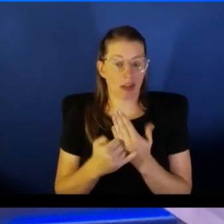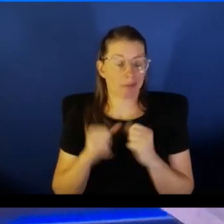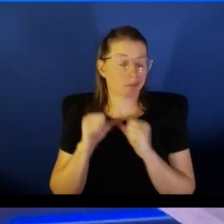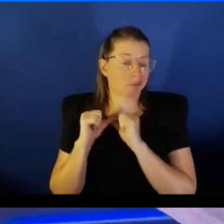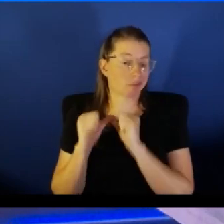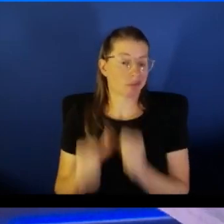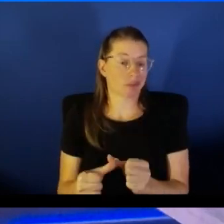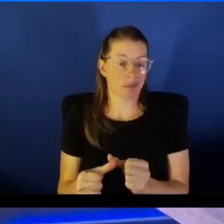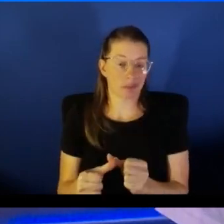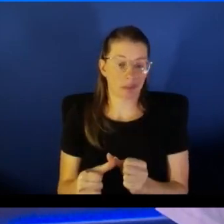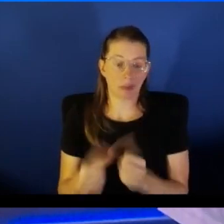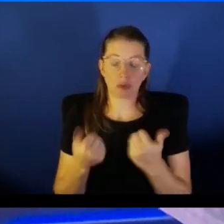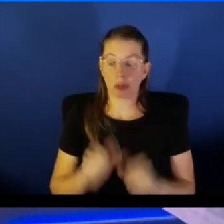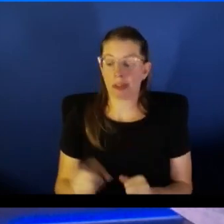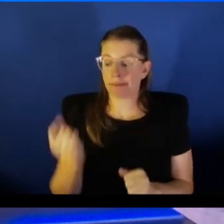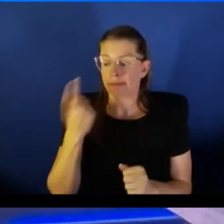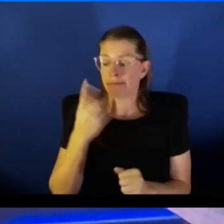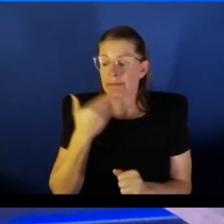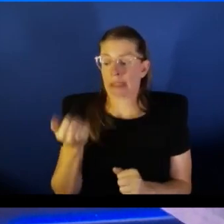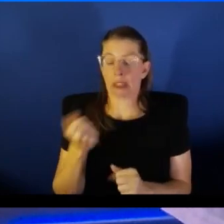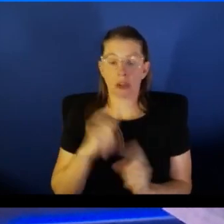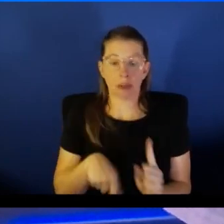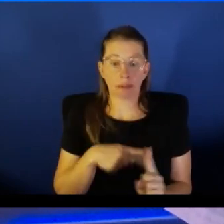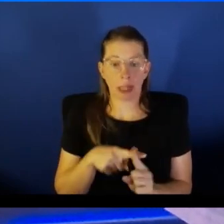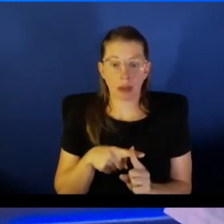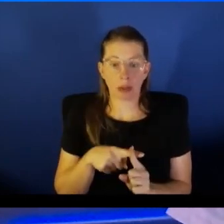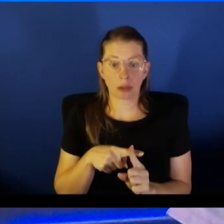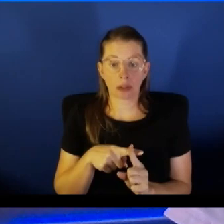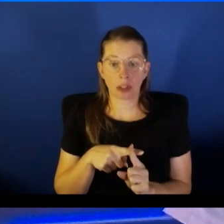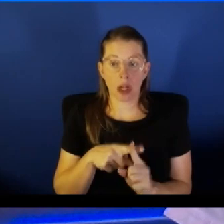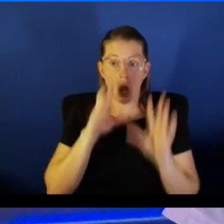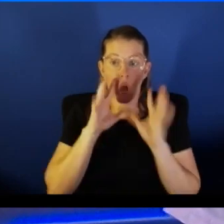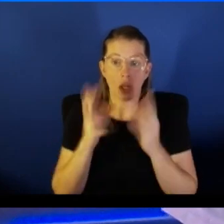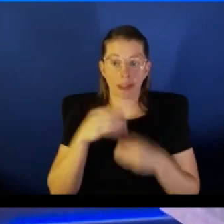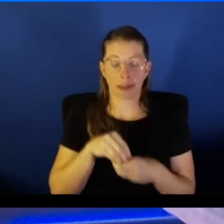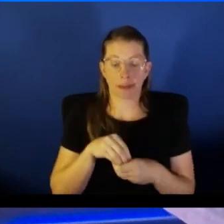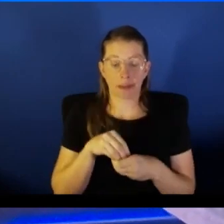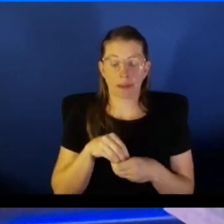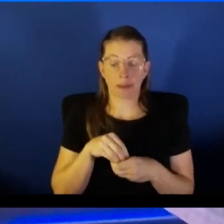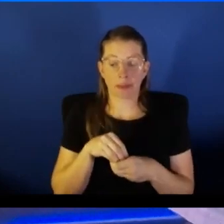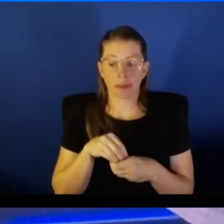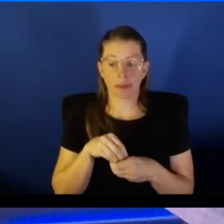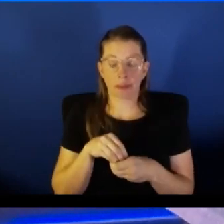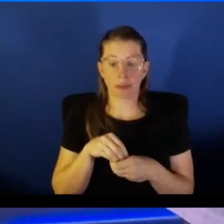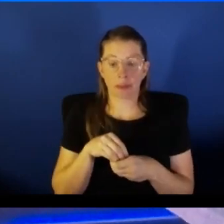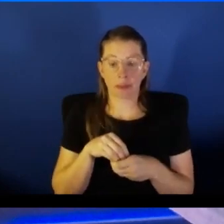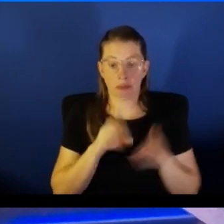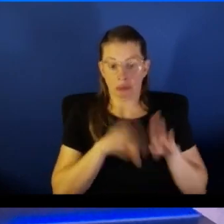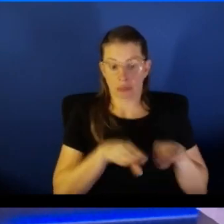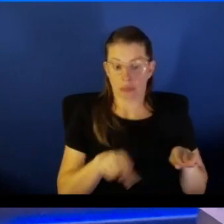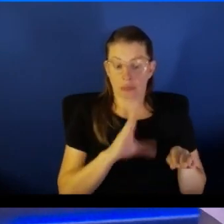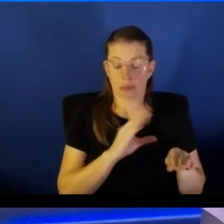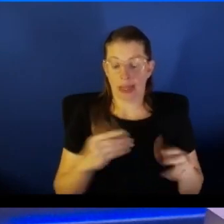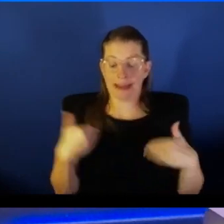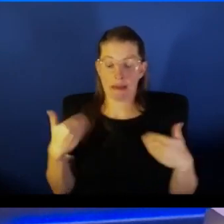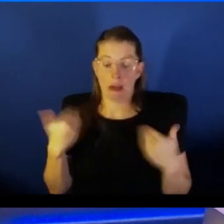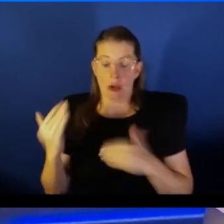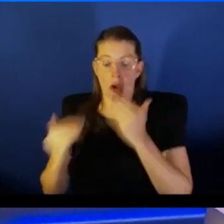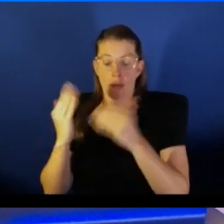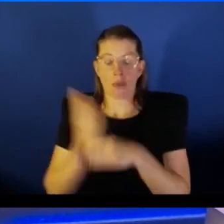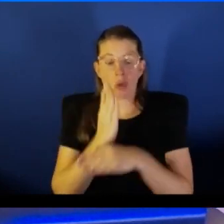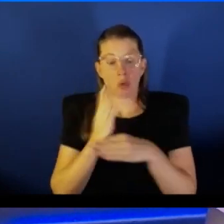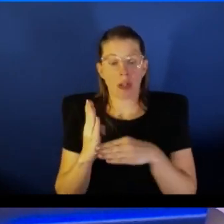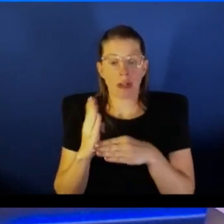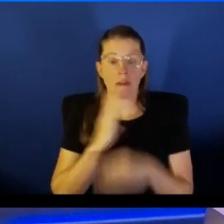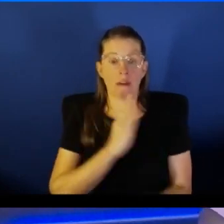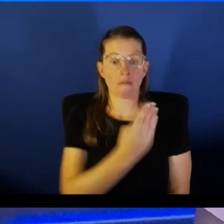trying to understand better about the autistic children and young adults between the age of 14